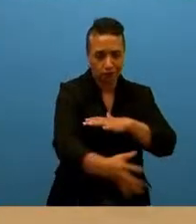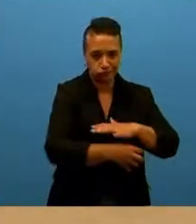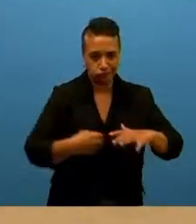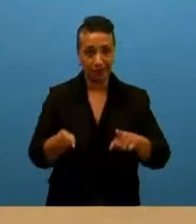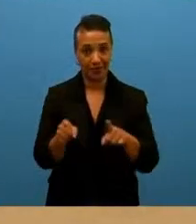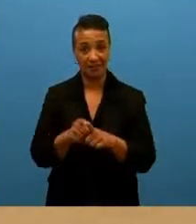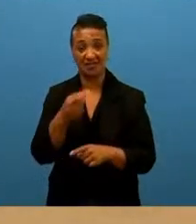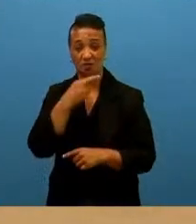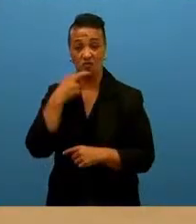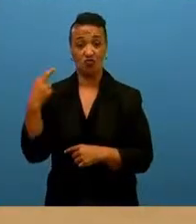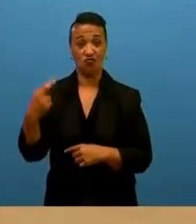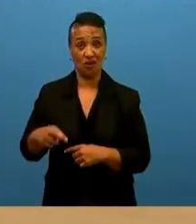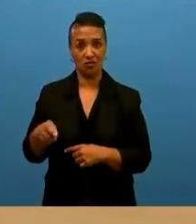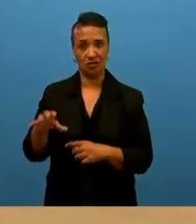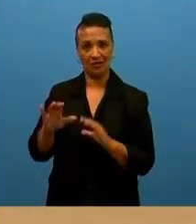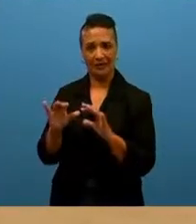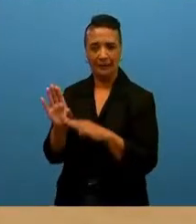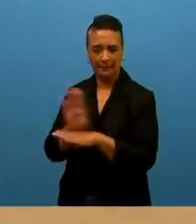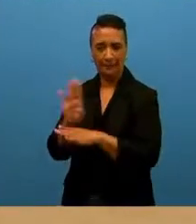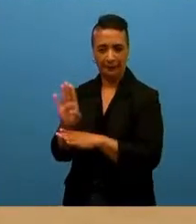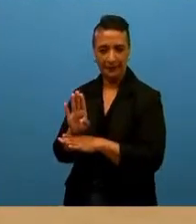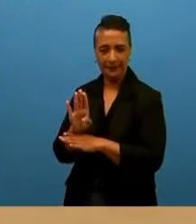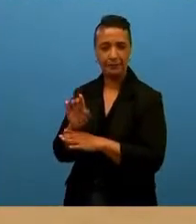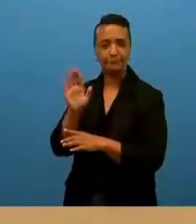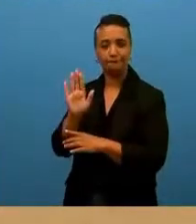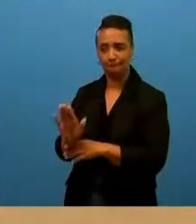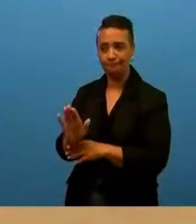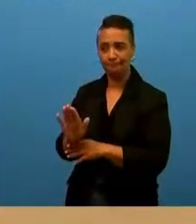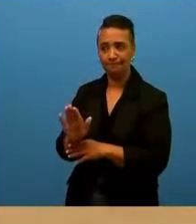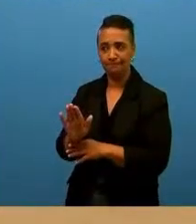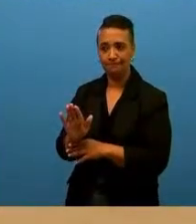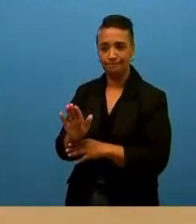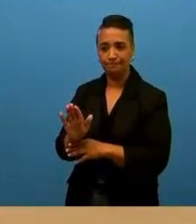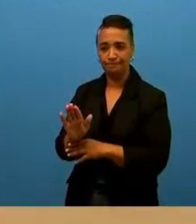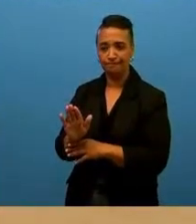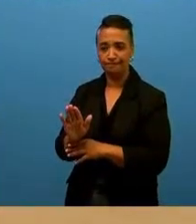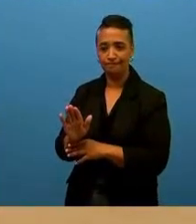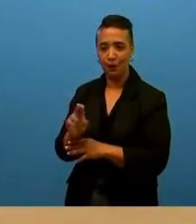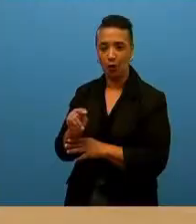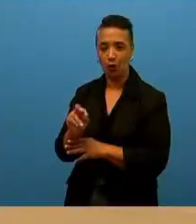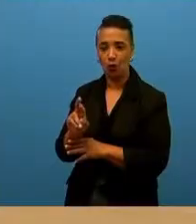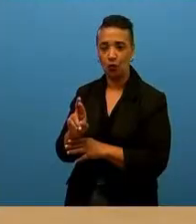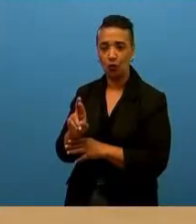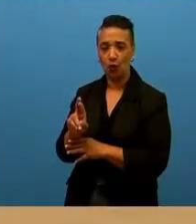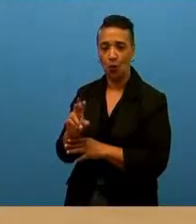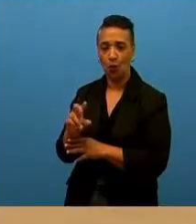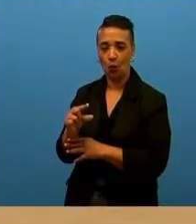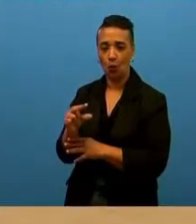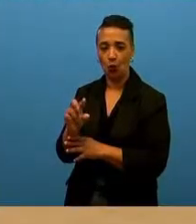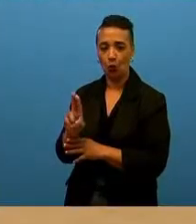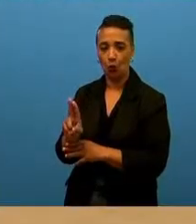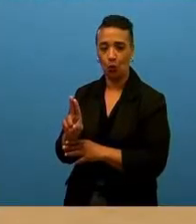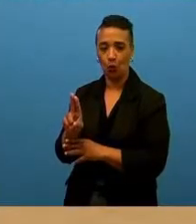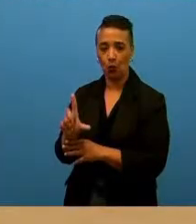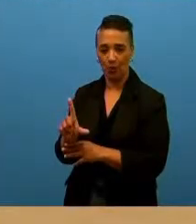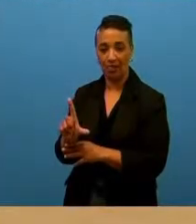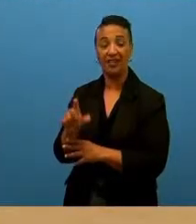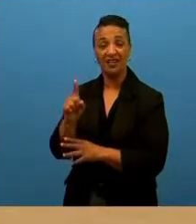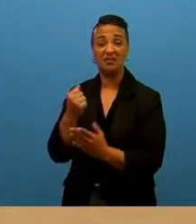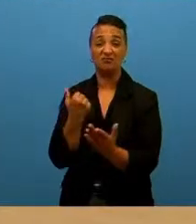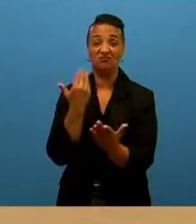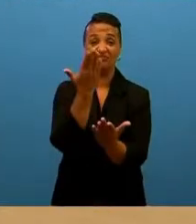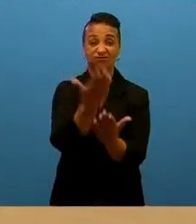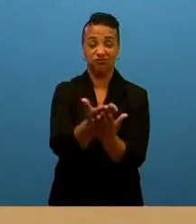company Norgold has basically taken France to a tribunal for 4 billion euros for